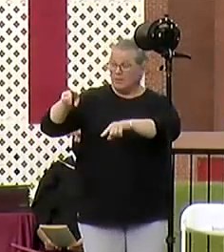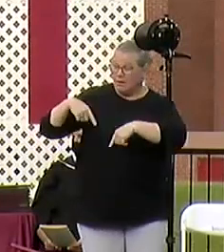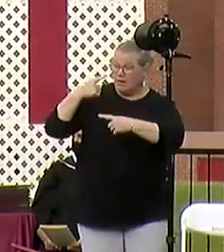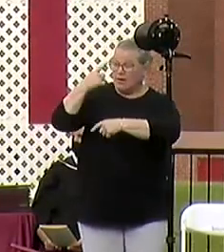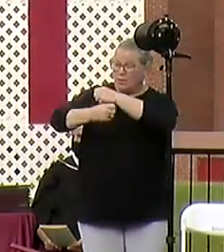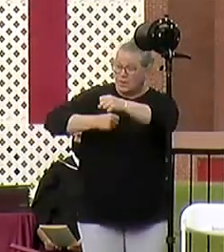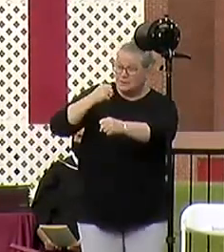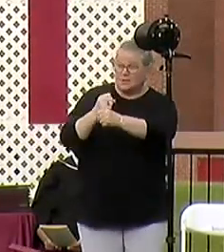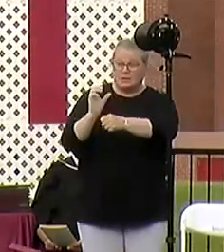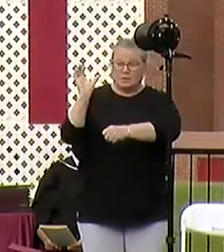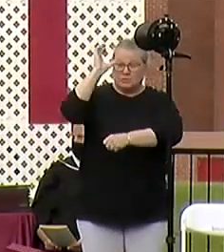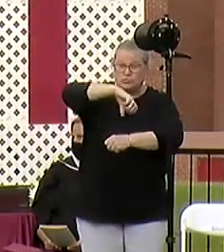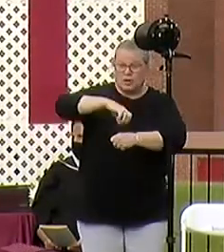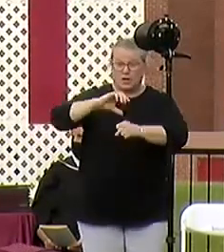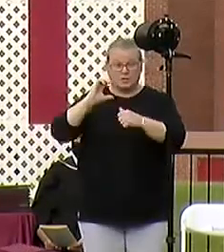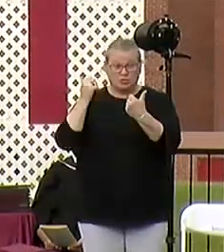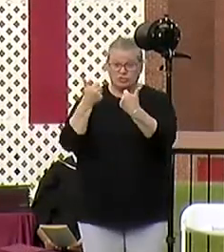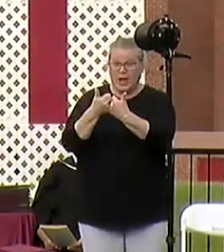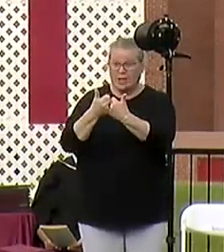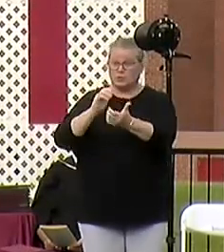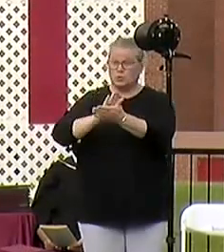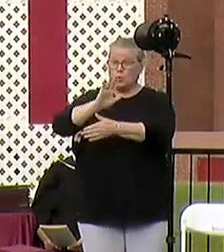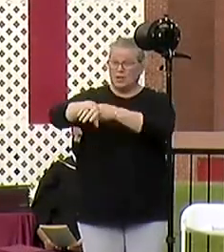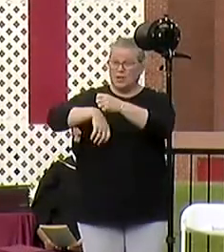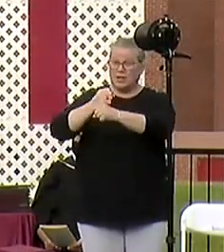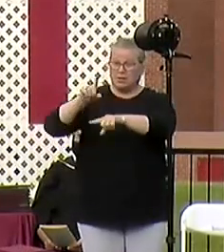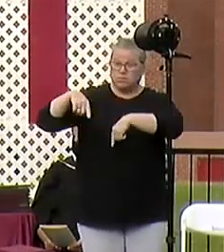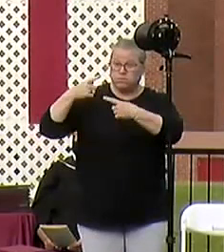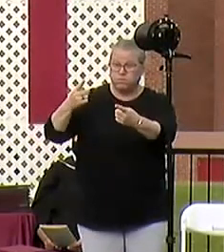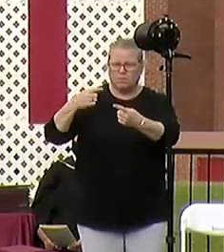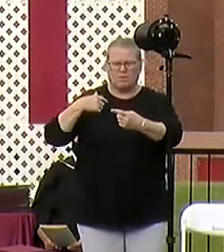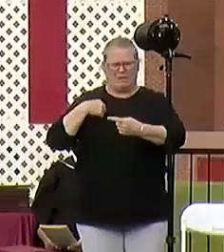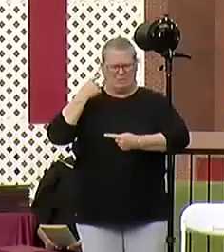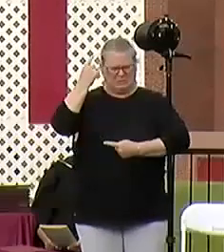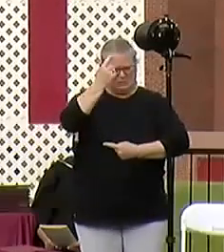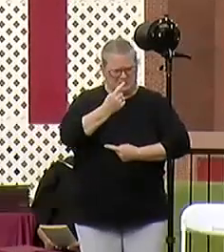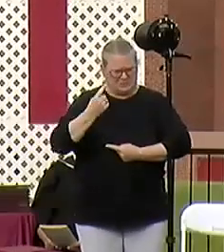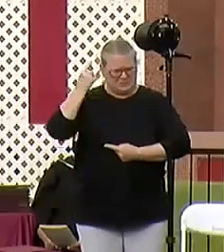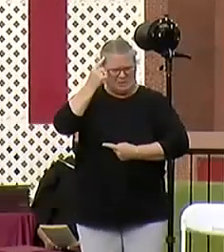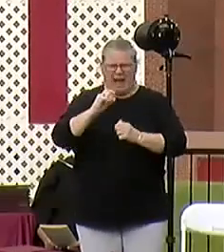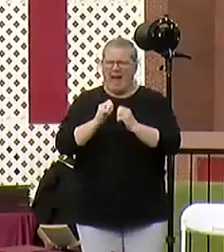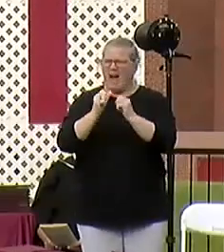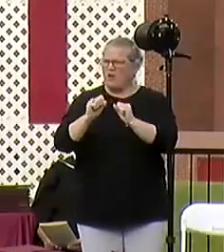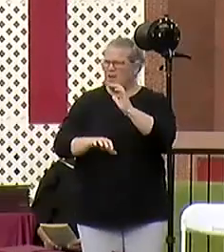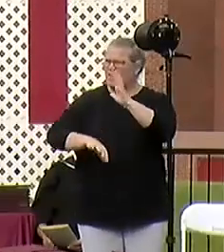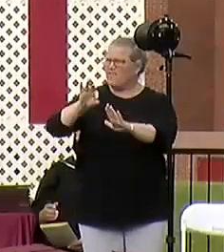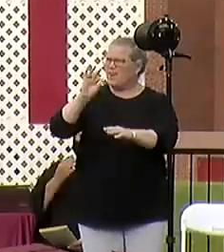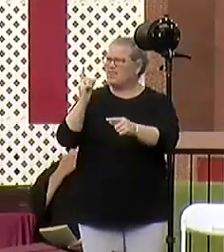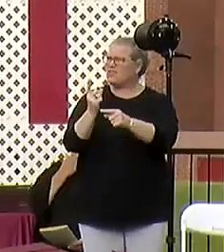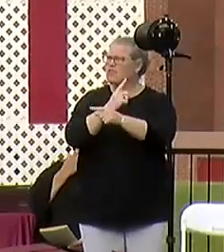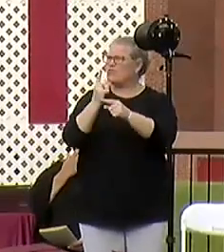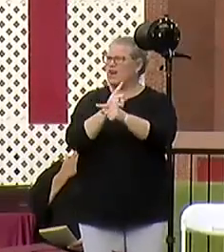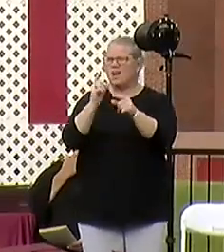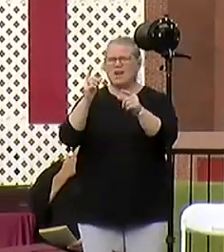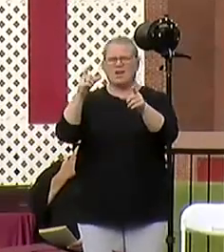school years ever. I ask myself, how could I possibly find the right words that could even begin to do